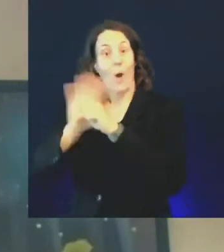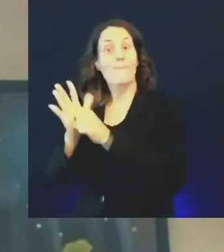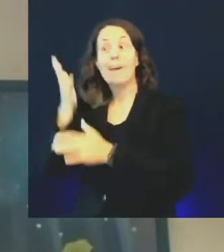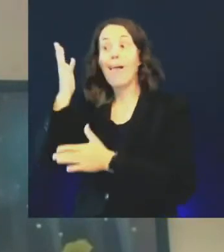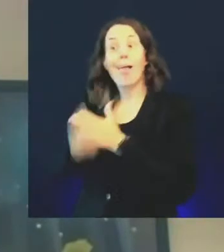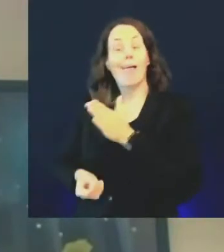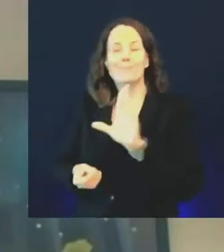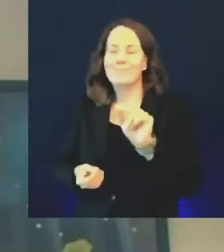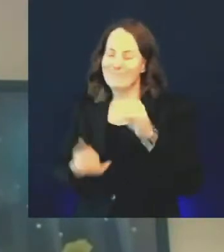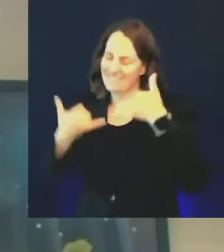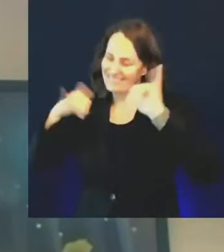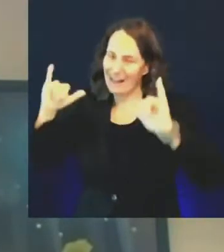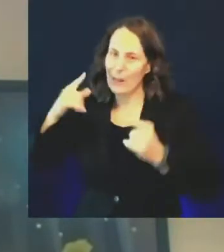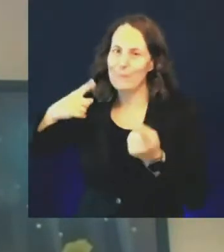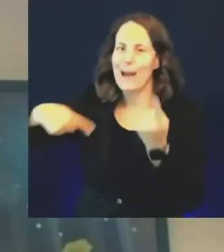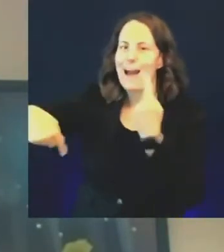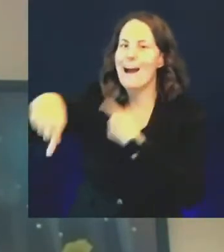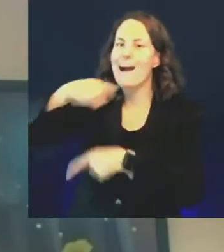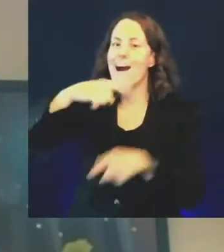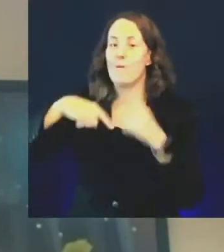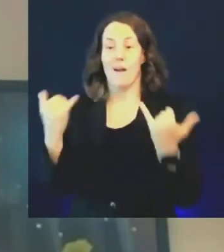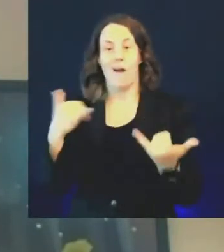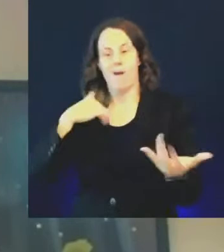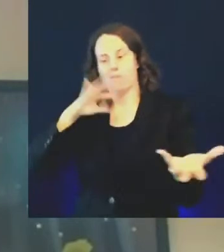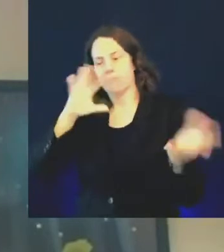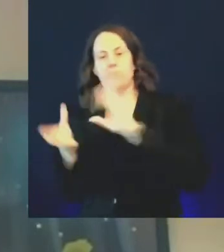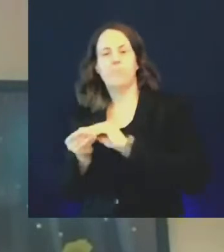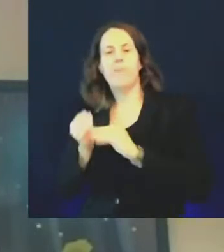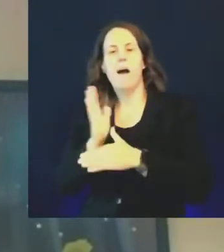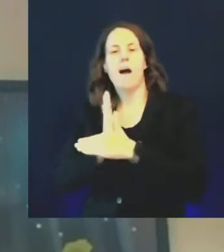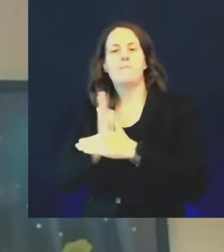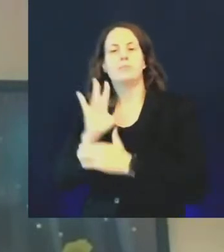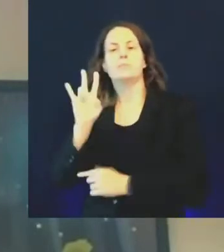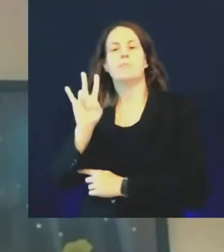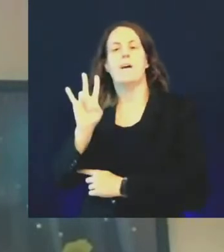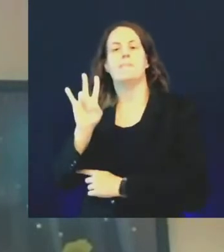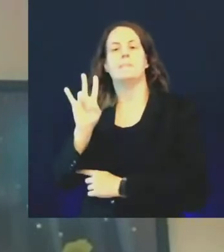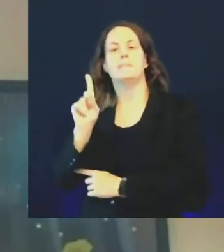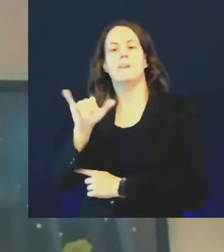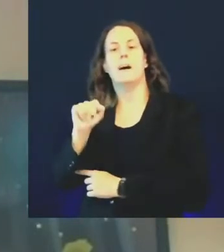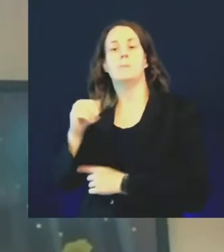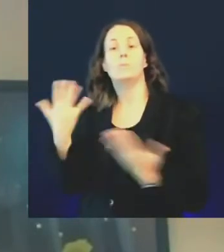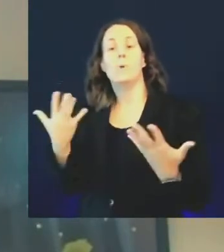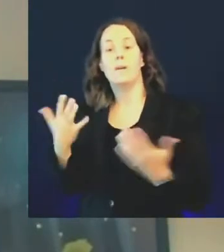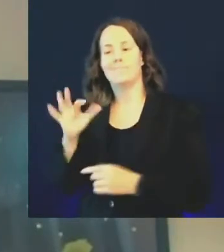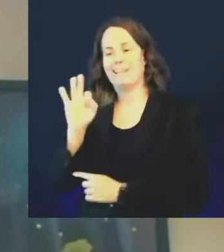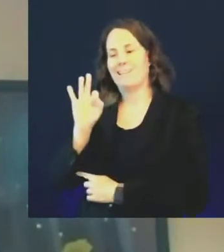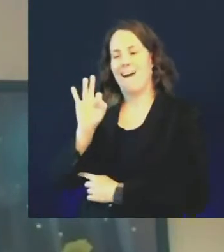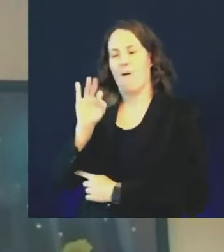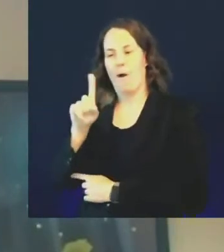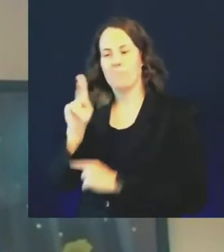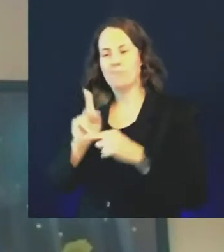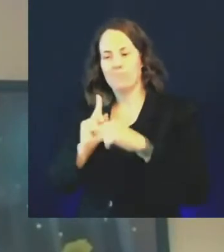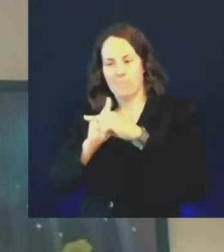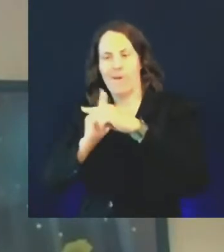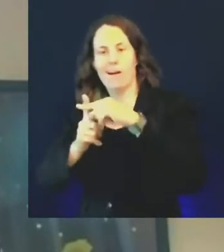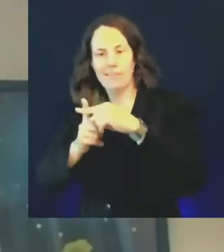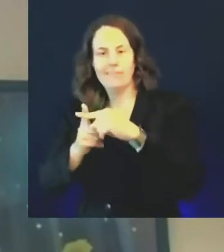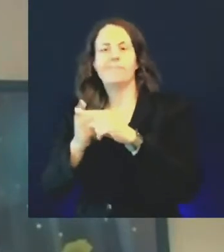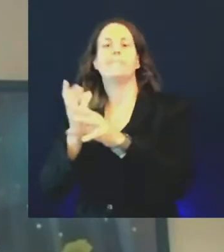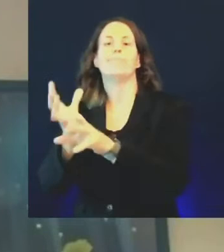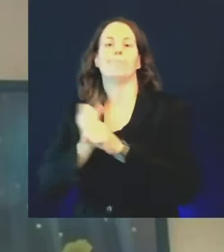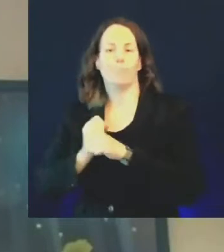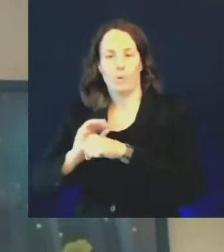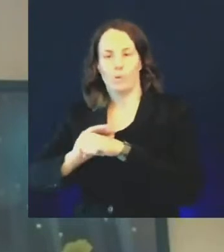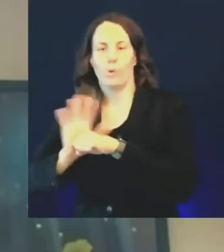confirmed cases is 91, and our 7-day average deaths is 2. Across